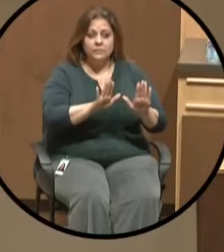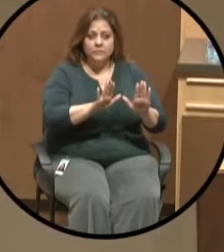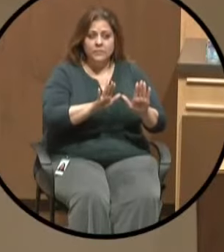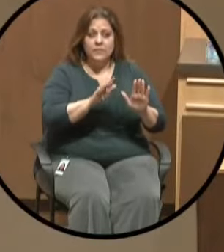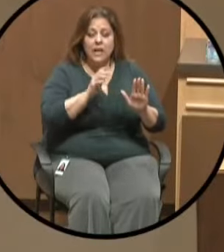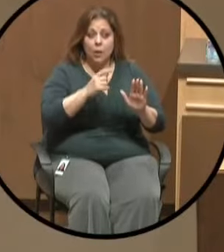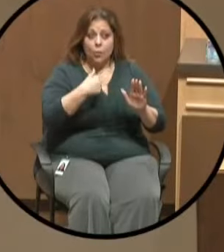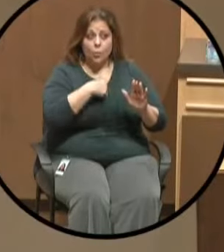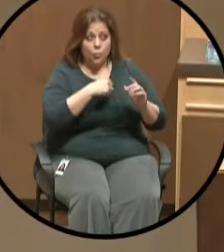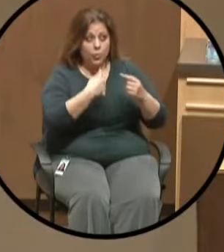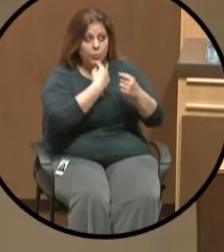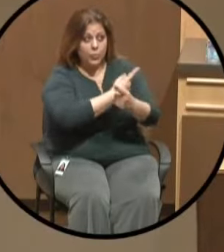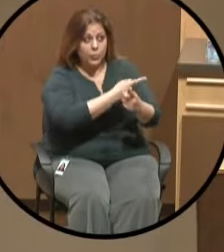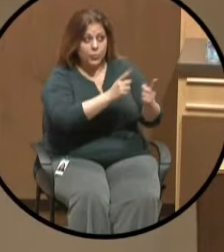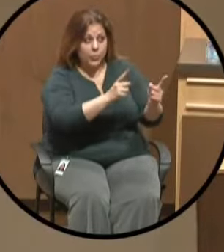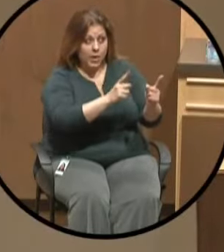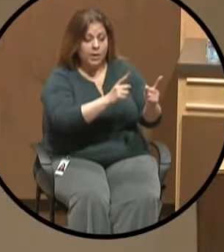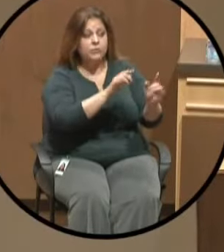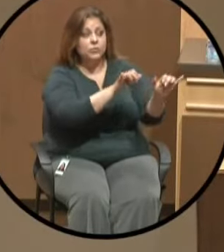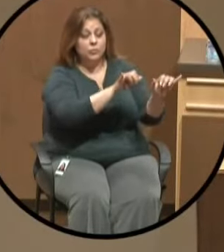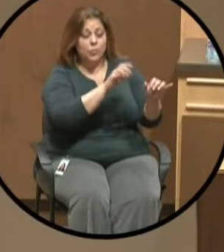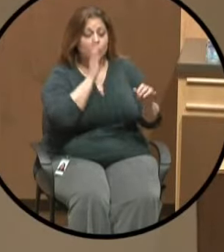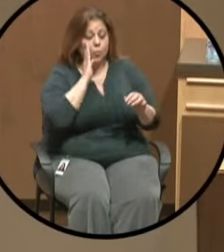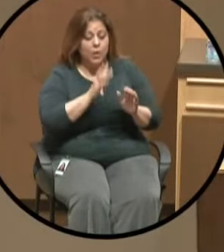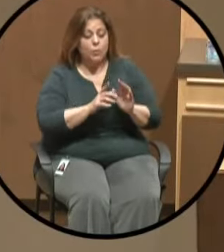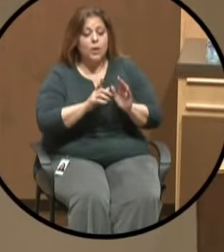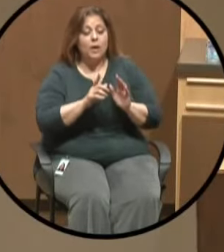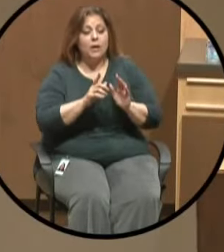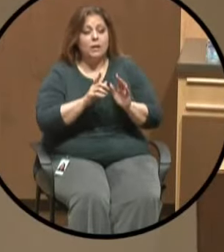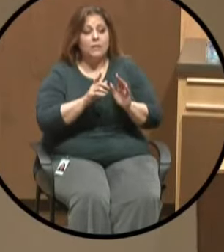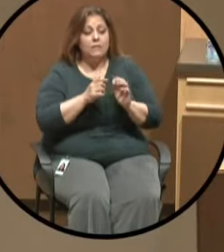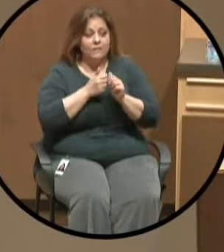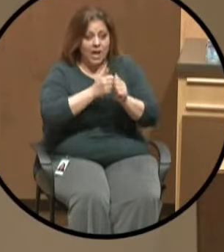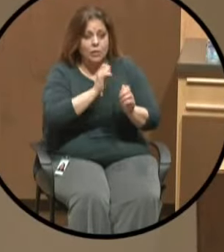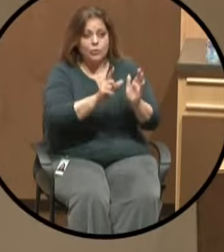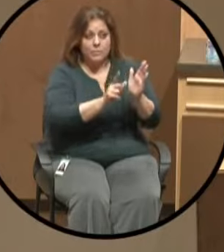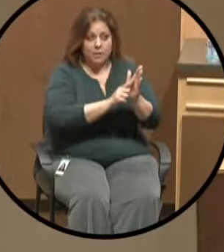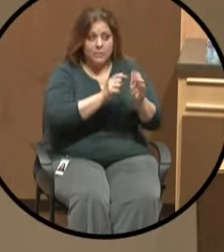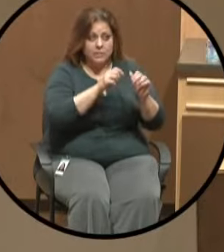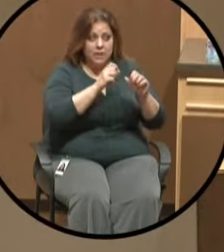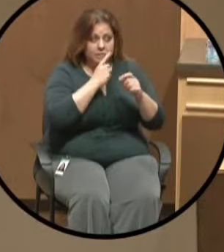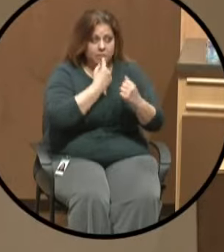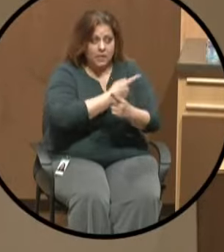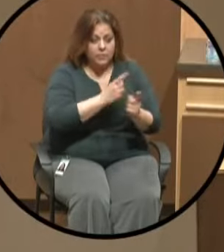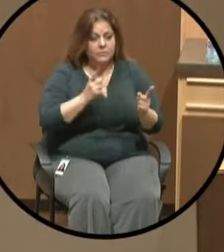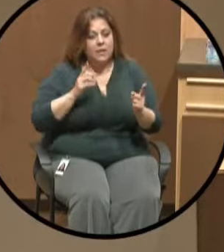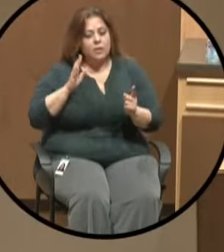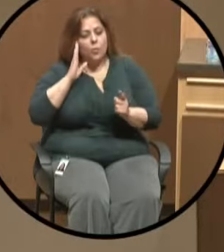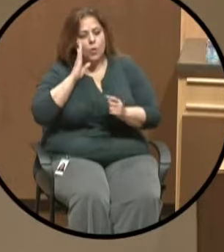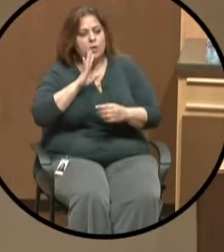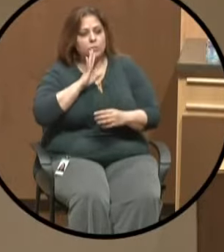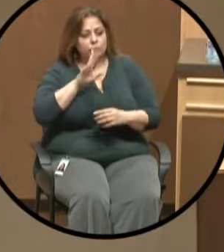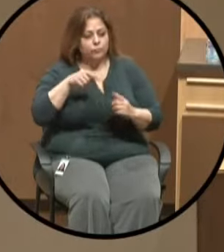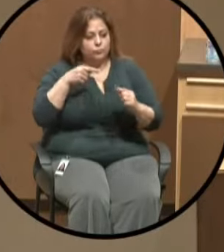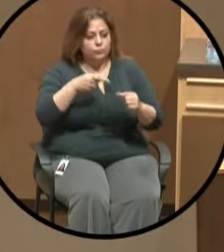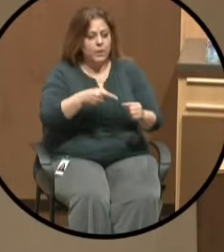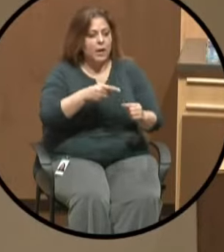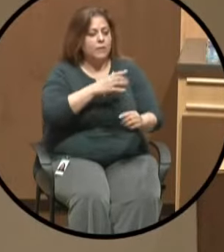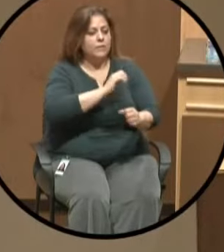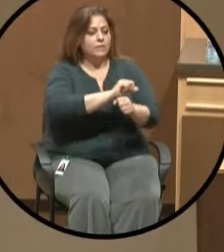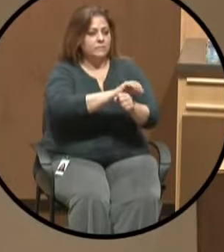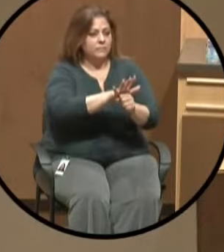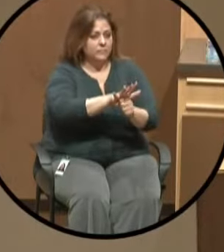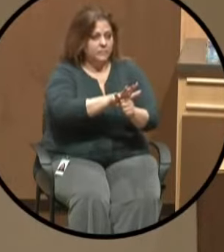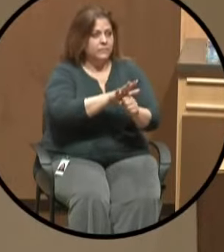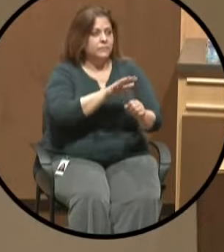emphasize, as publicized, this panel is here to talk about the COVID-19 vaccination. I know individuals are interested in